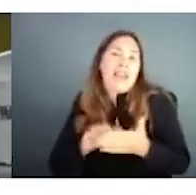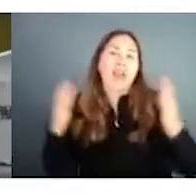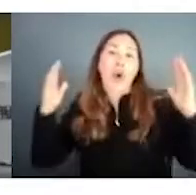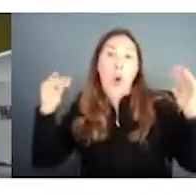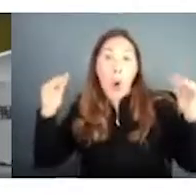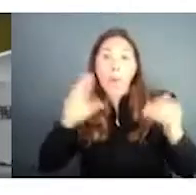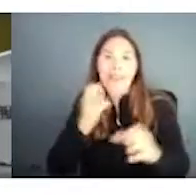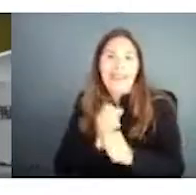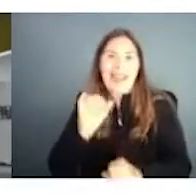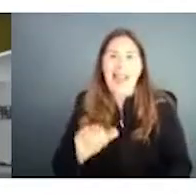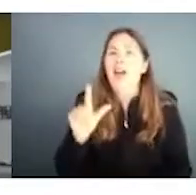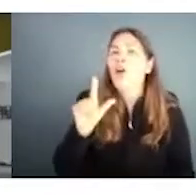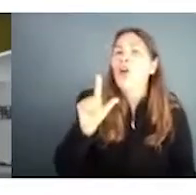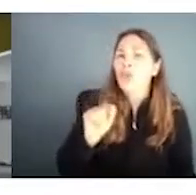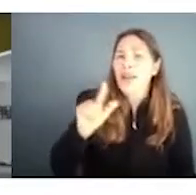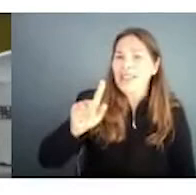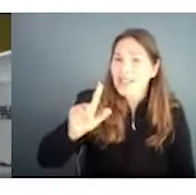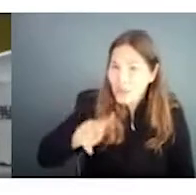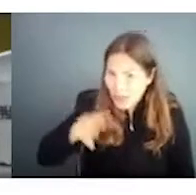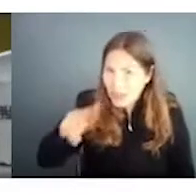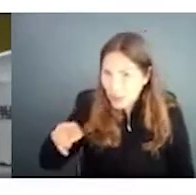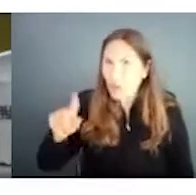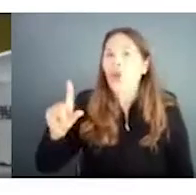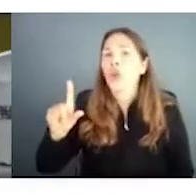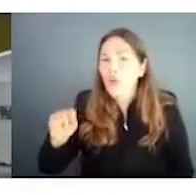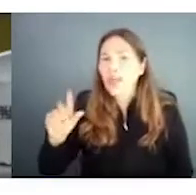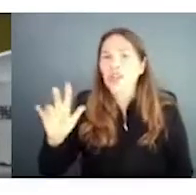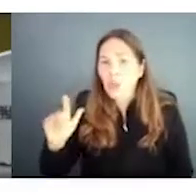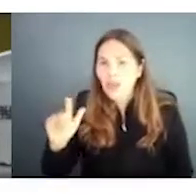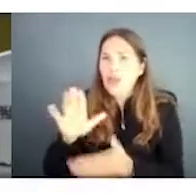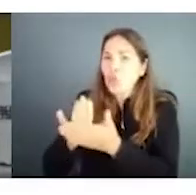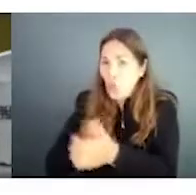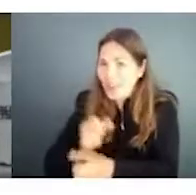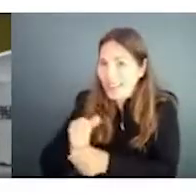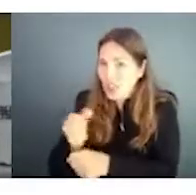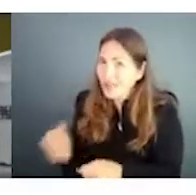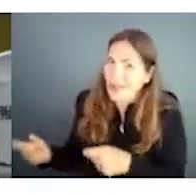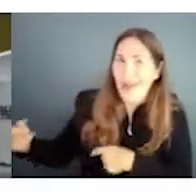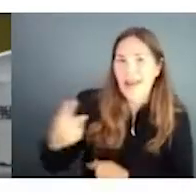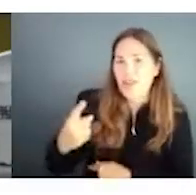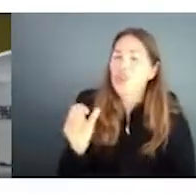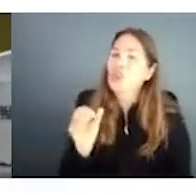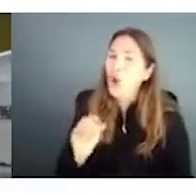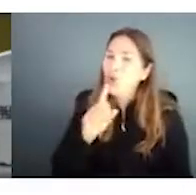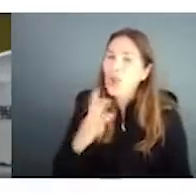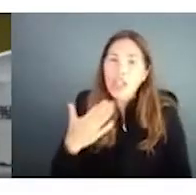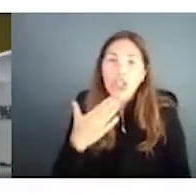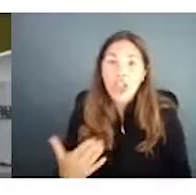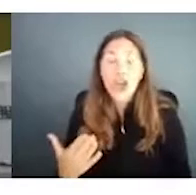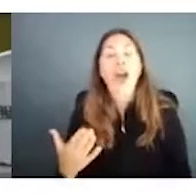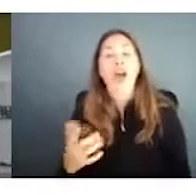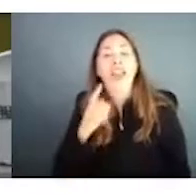in the 2022-2023 school year. So those are really good things because it